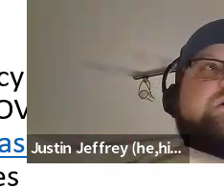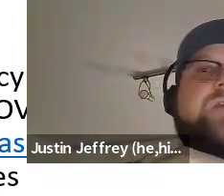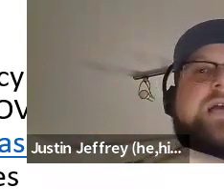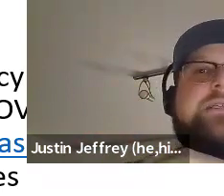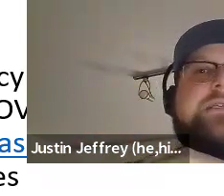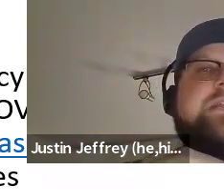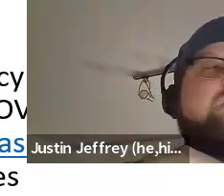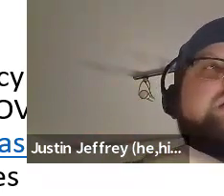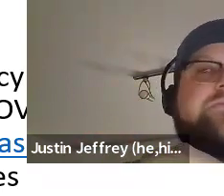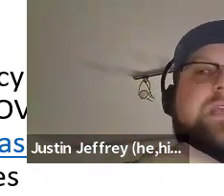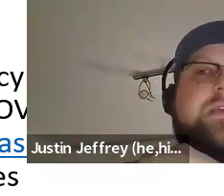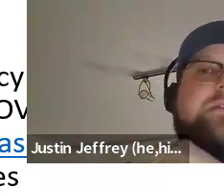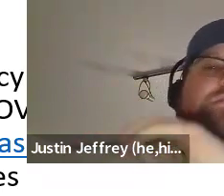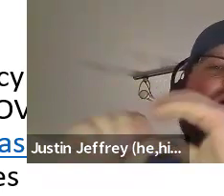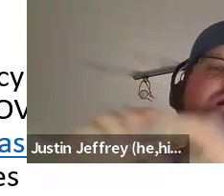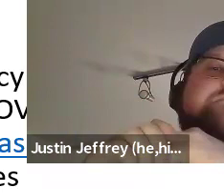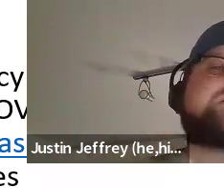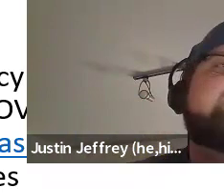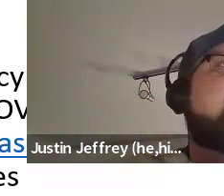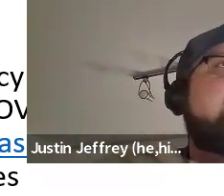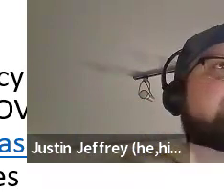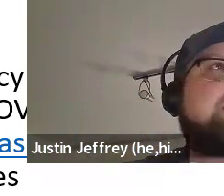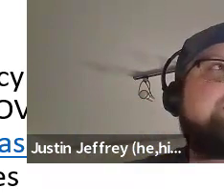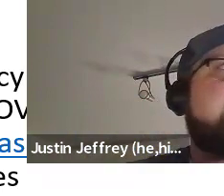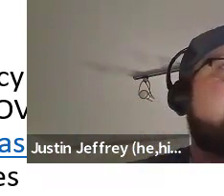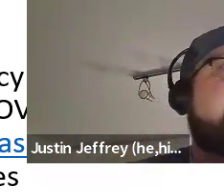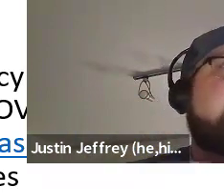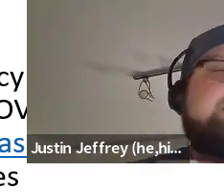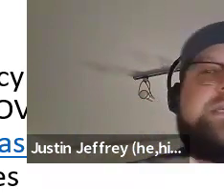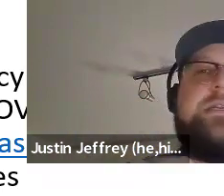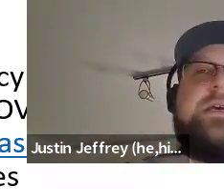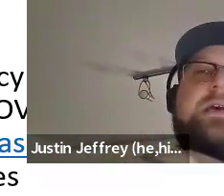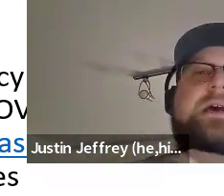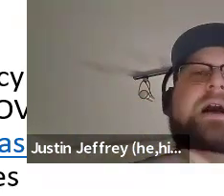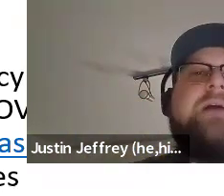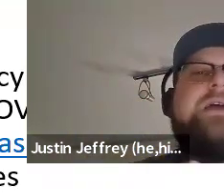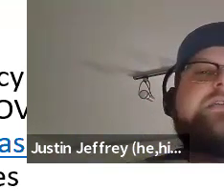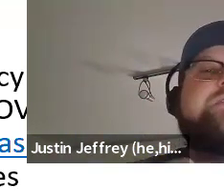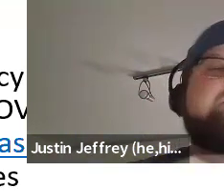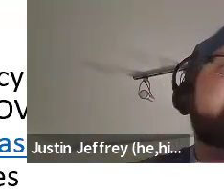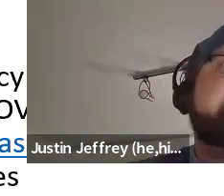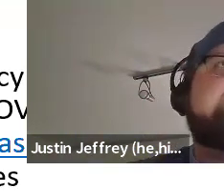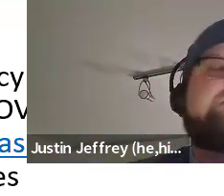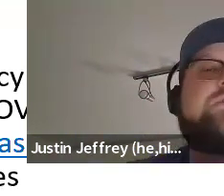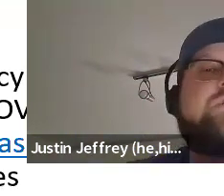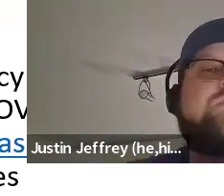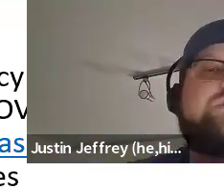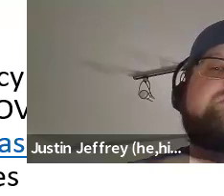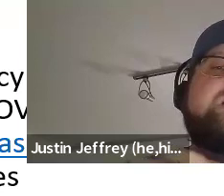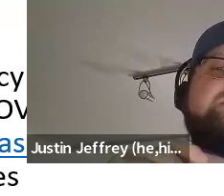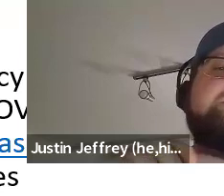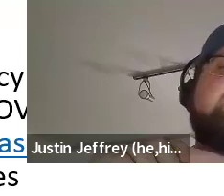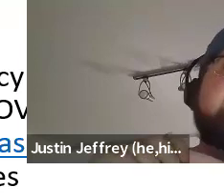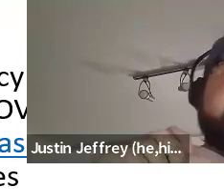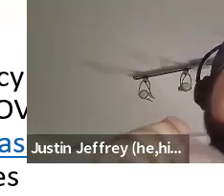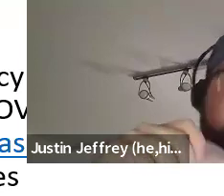seeing, rises in RSV, a little bit of rises in COVID-19, and definitely with the seasonal cold